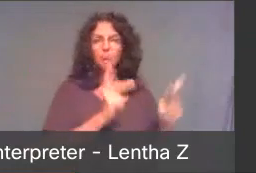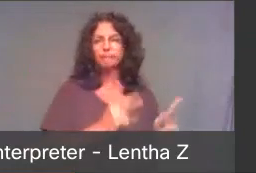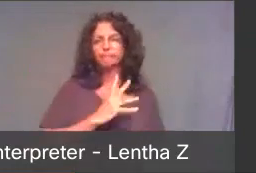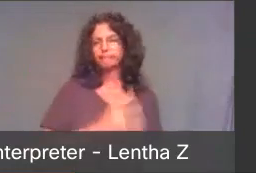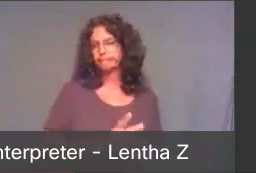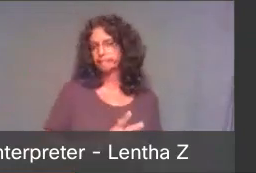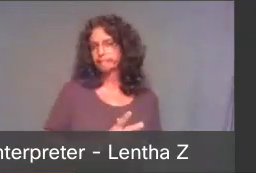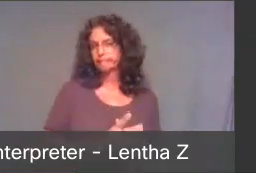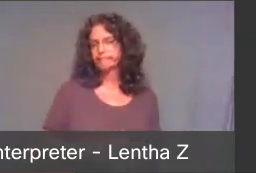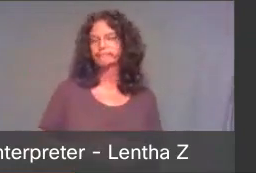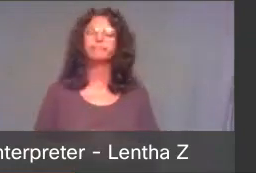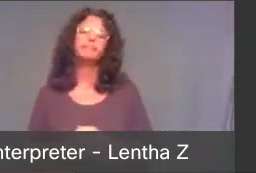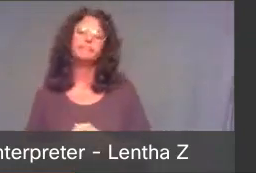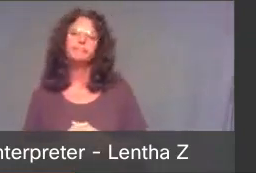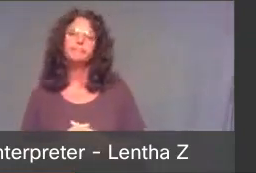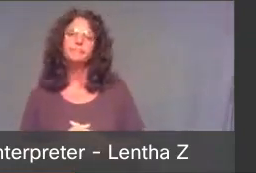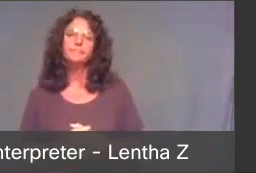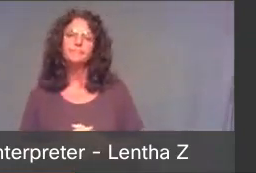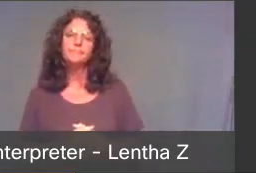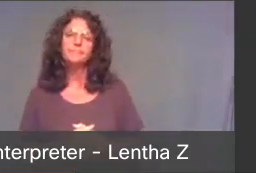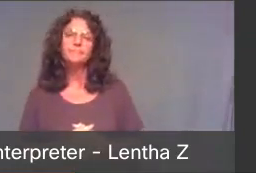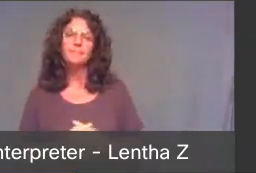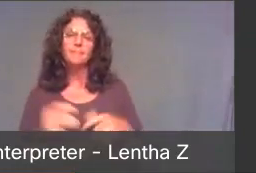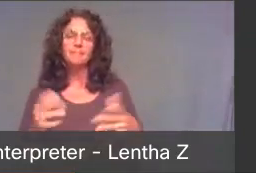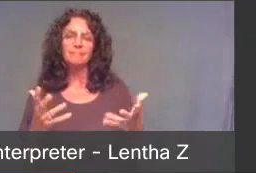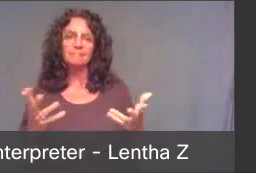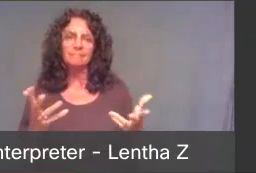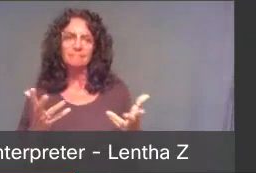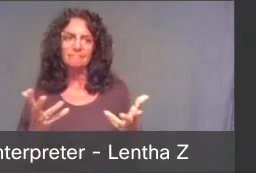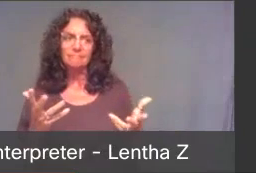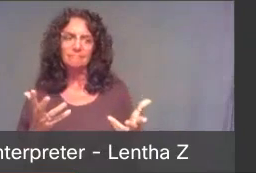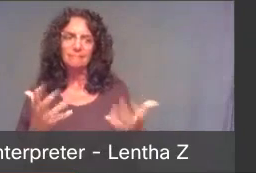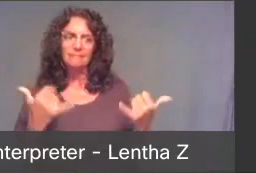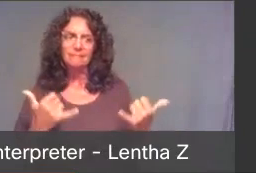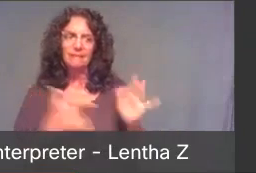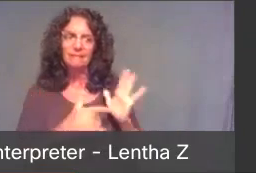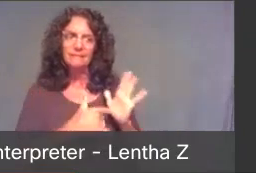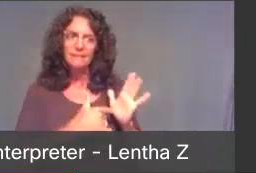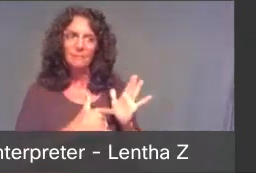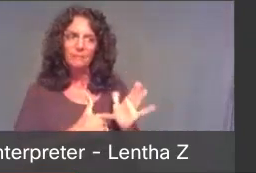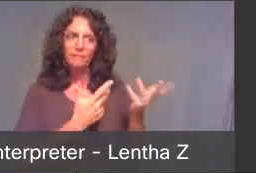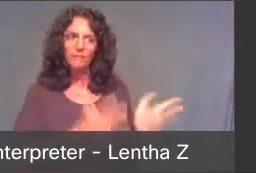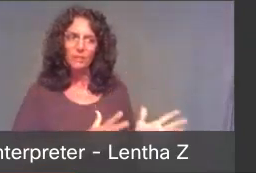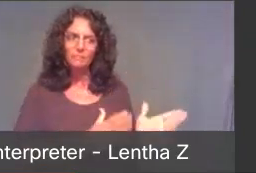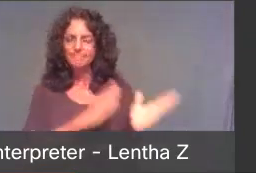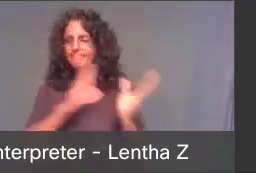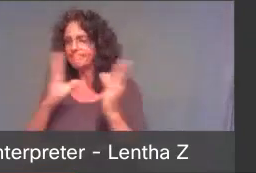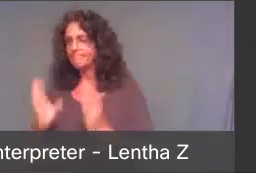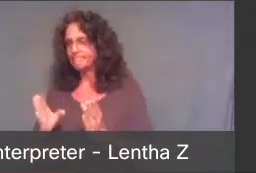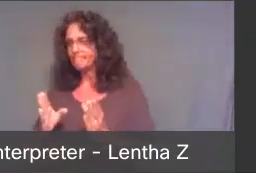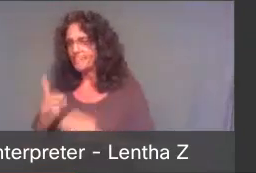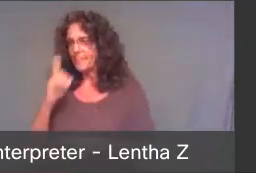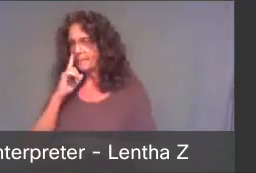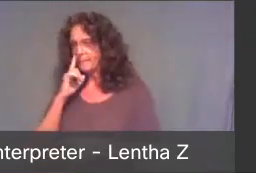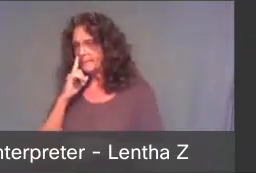And to kind of pull ourselves out of this analogy for a moment, if we think about being in a